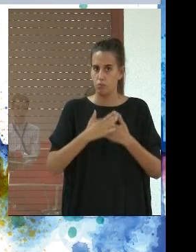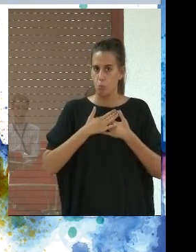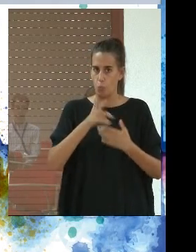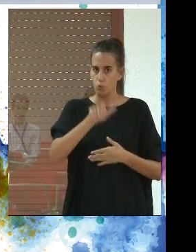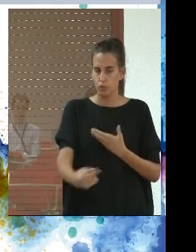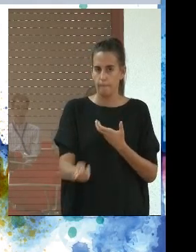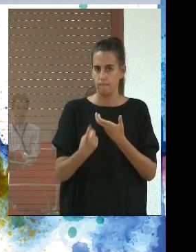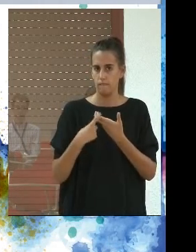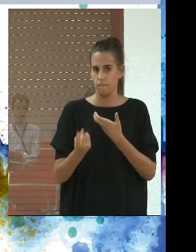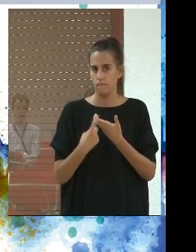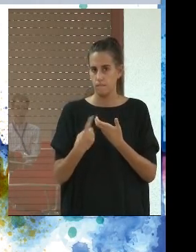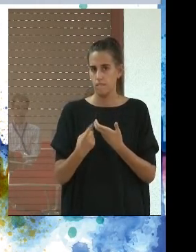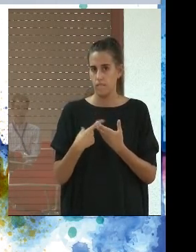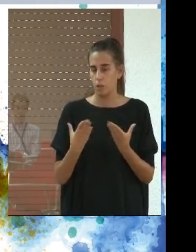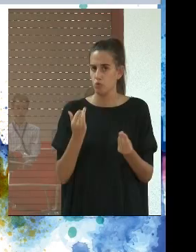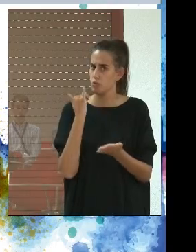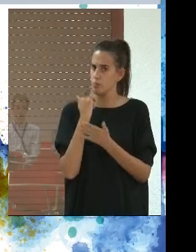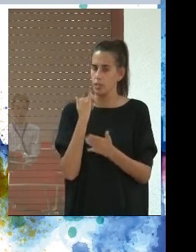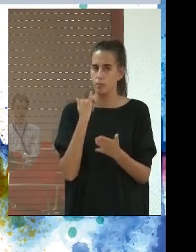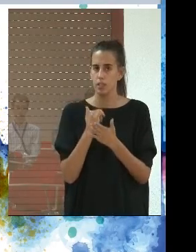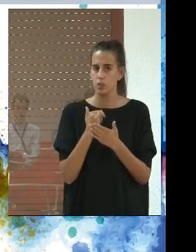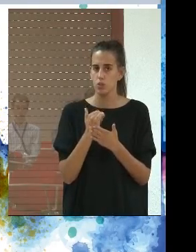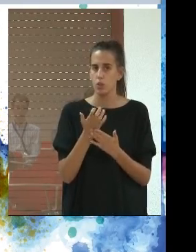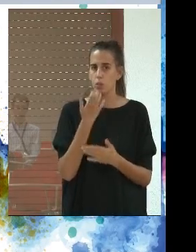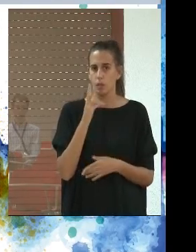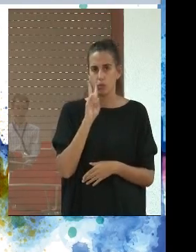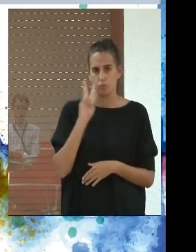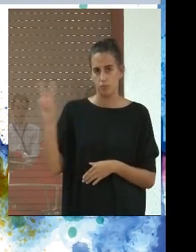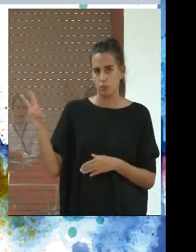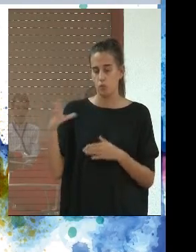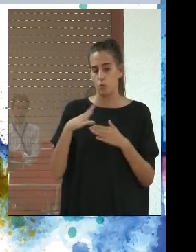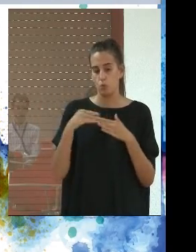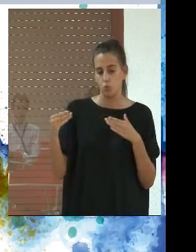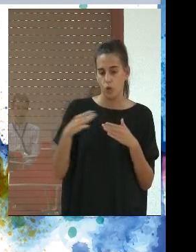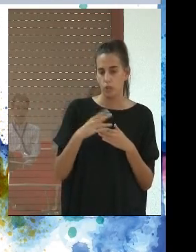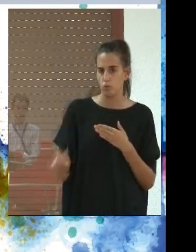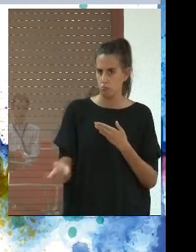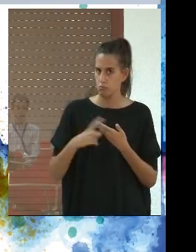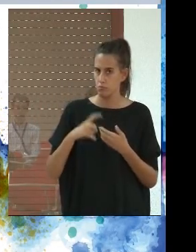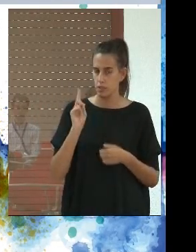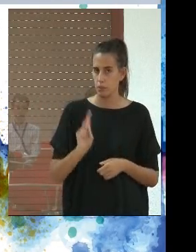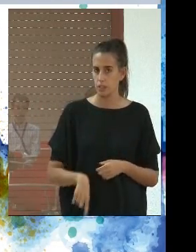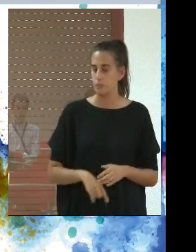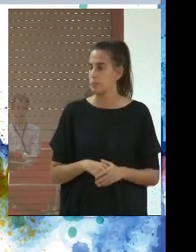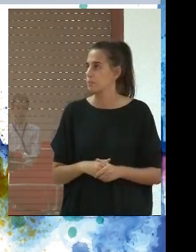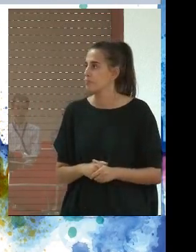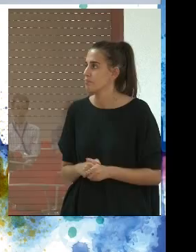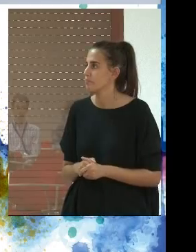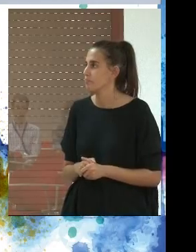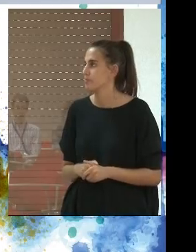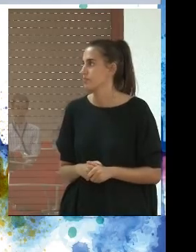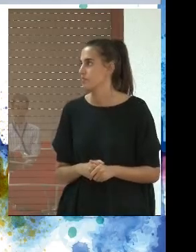the occupational therapies we get many volunteers to participate in our experiments.